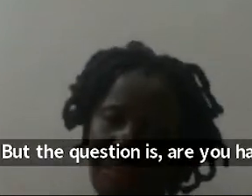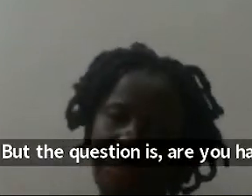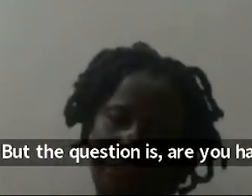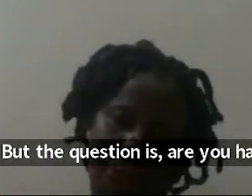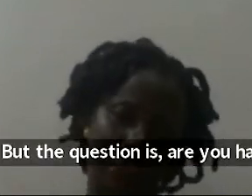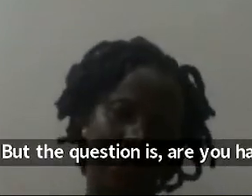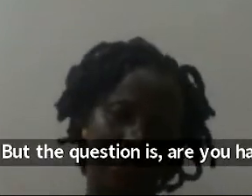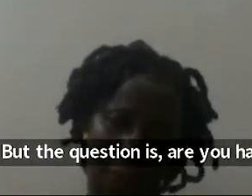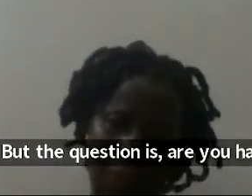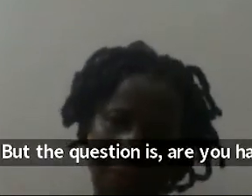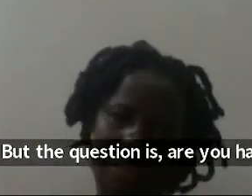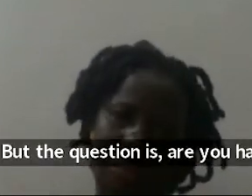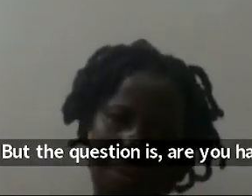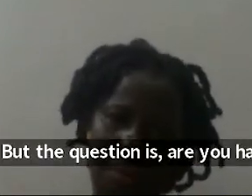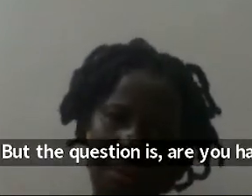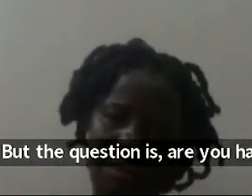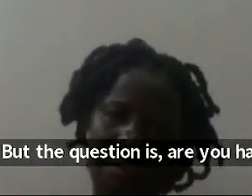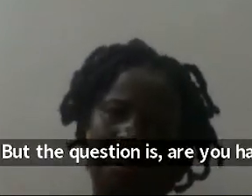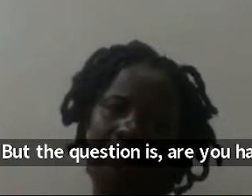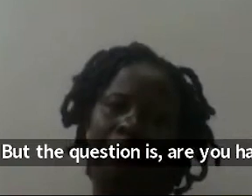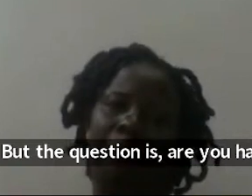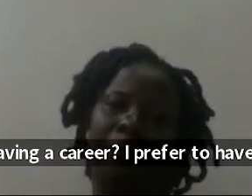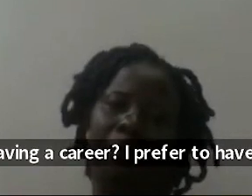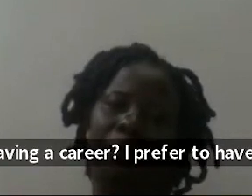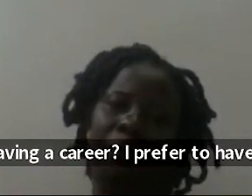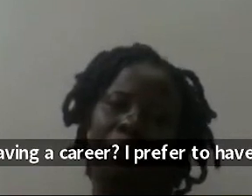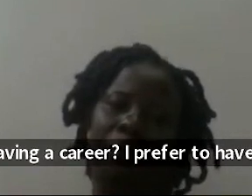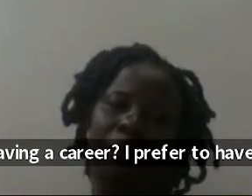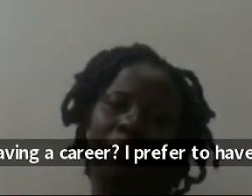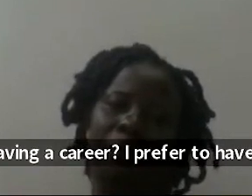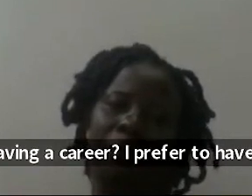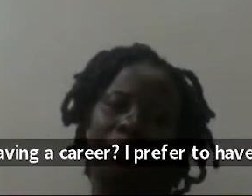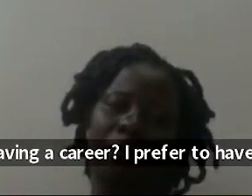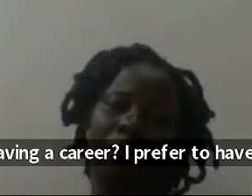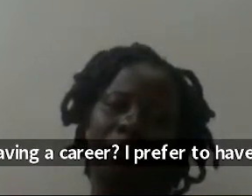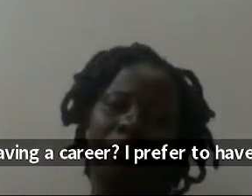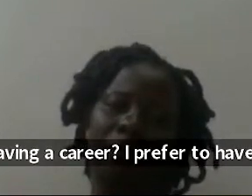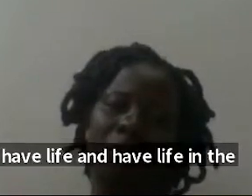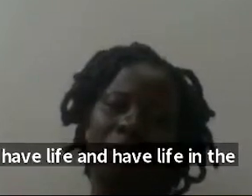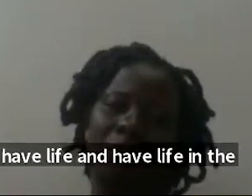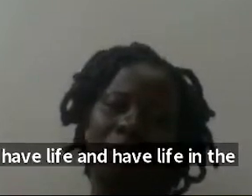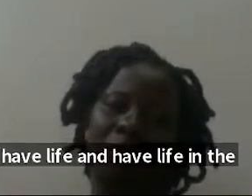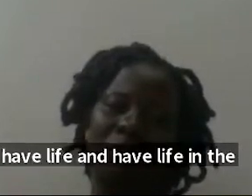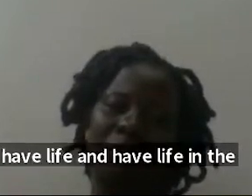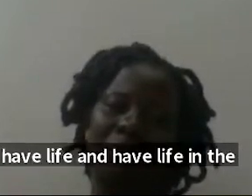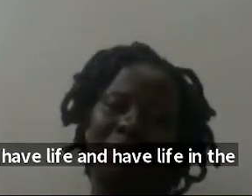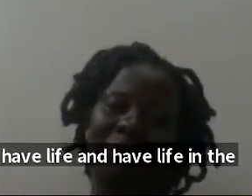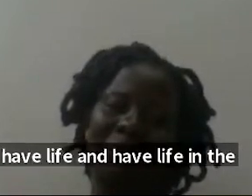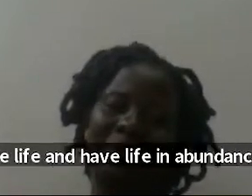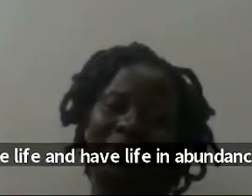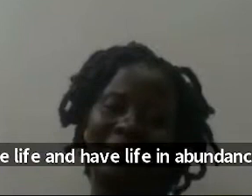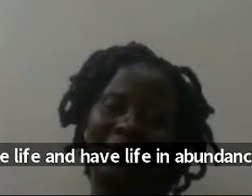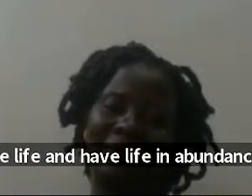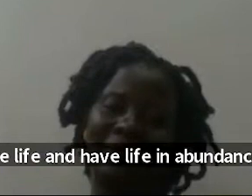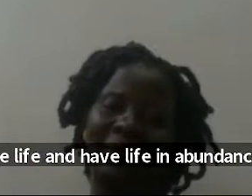having a career? I prefer to have life so that I have life and have life in abundance. And so at the end of the